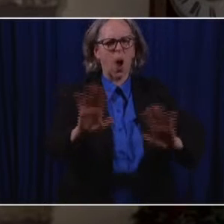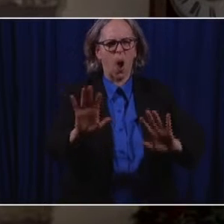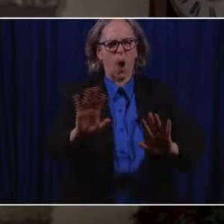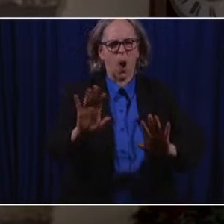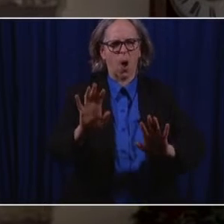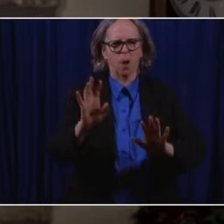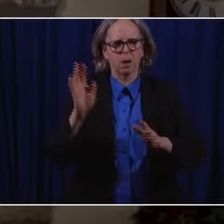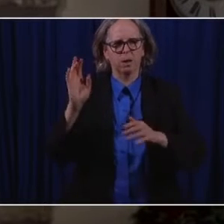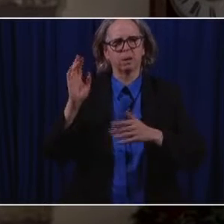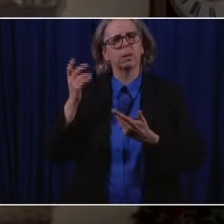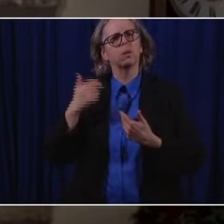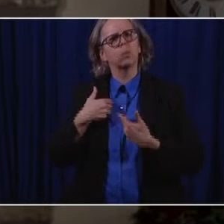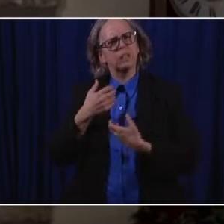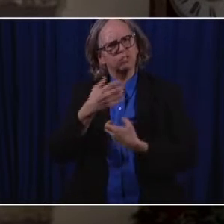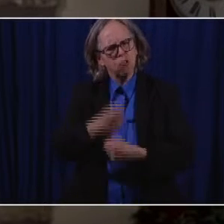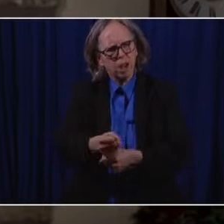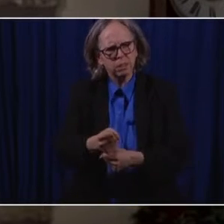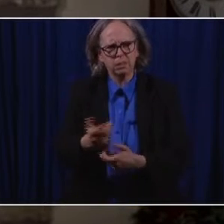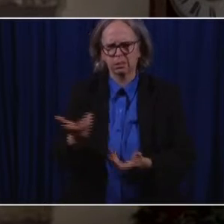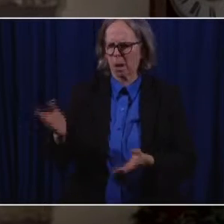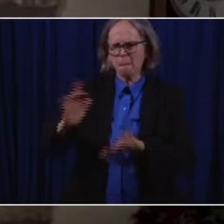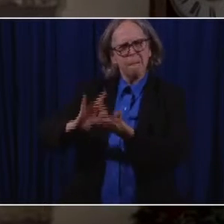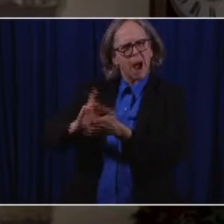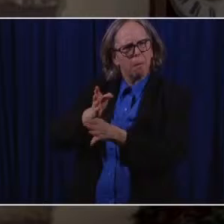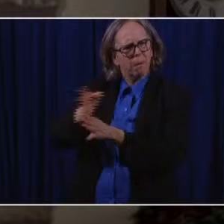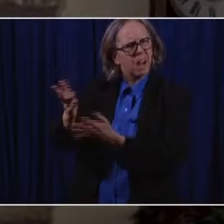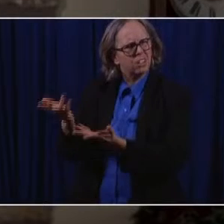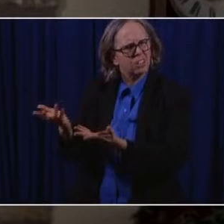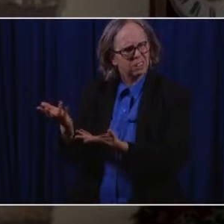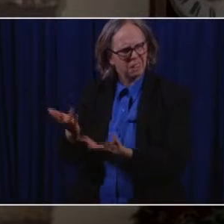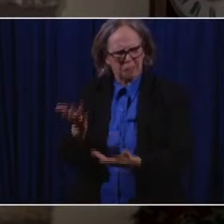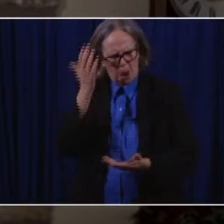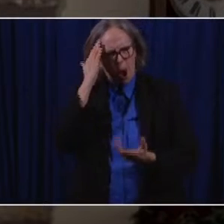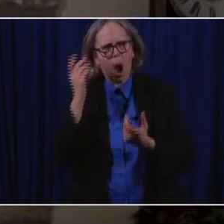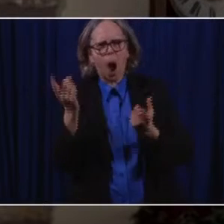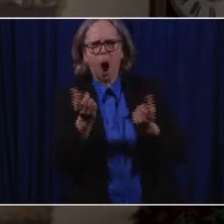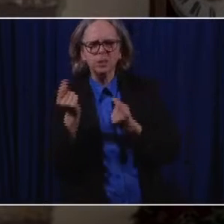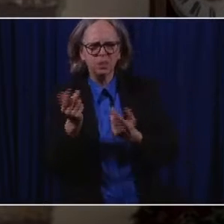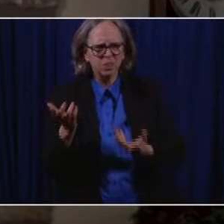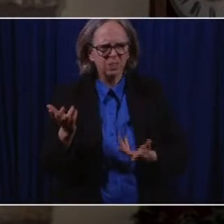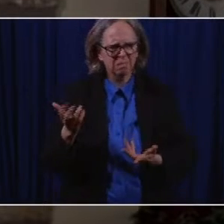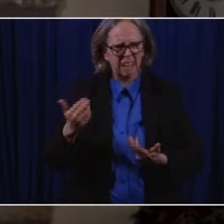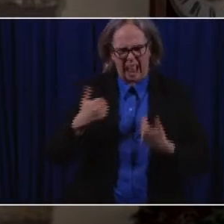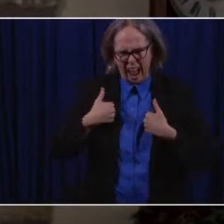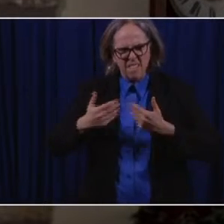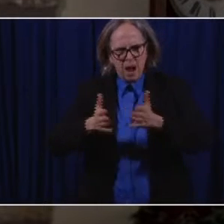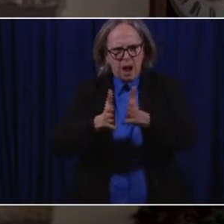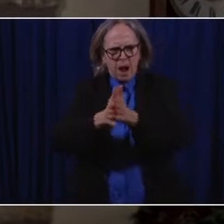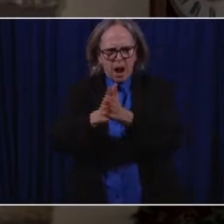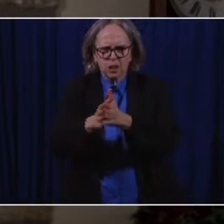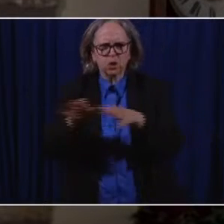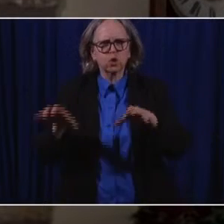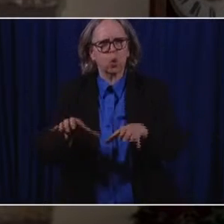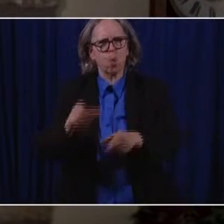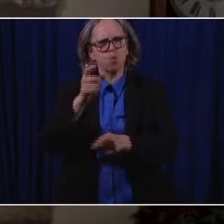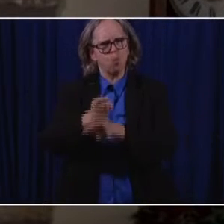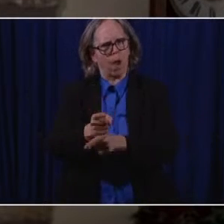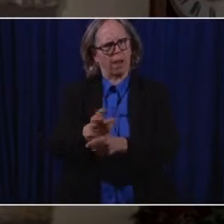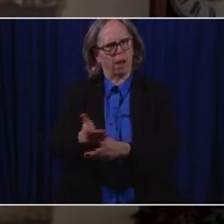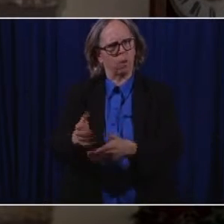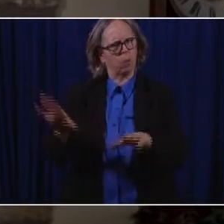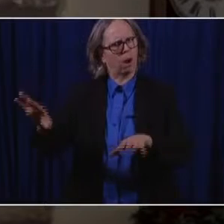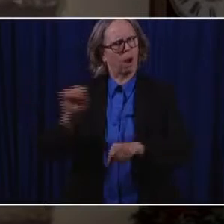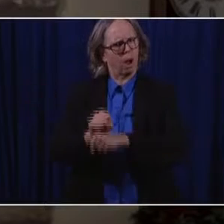every incentive to do the right thing. They want to do the right thing, and that is to cover their most vulnerable people.